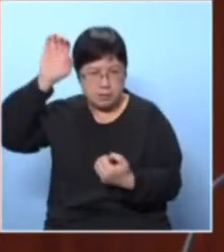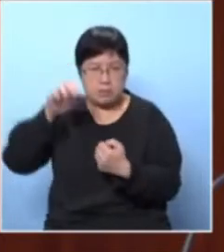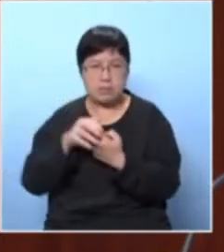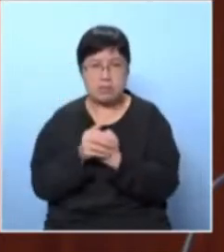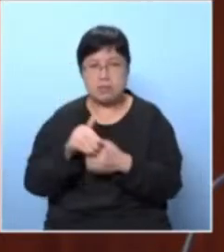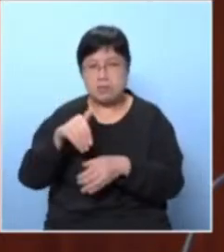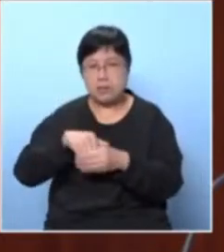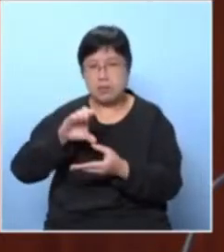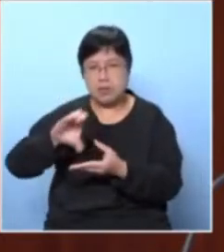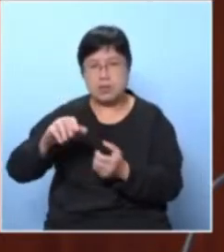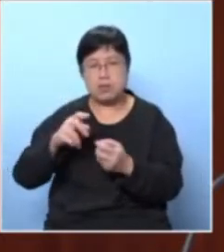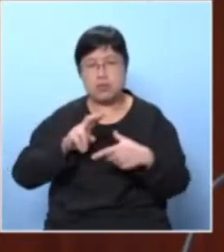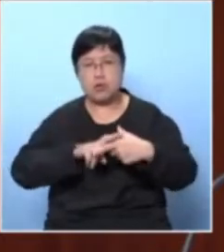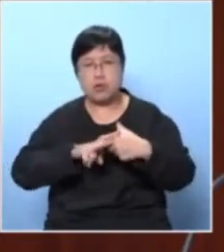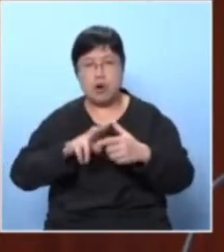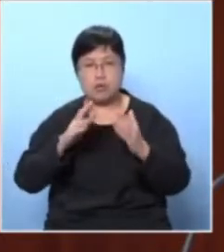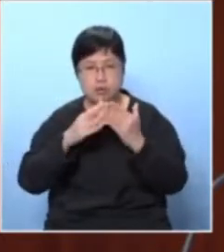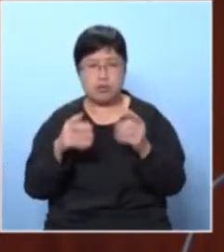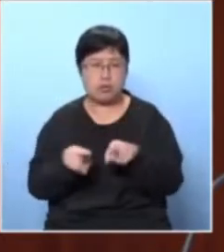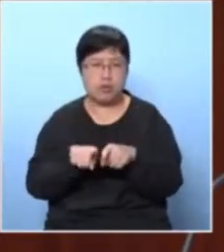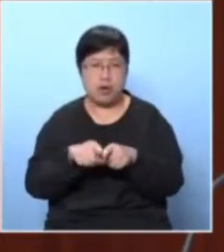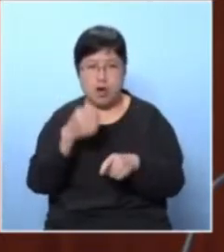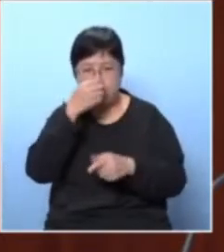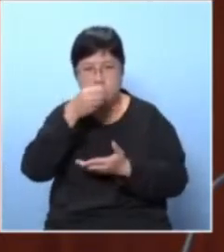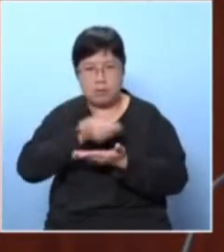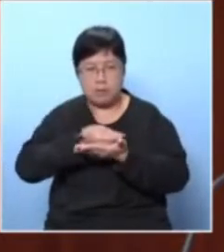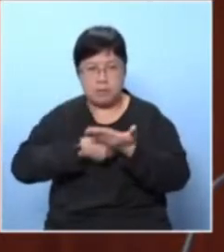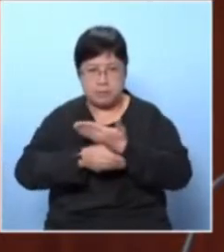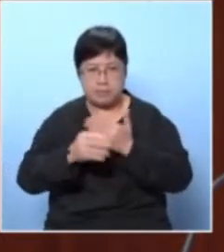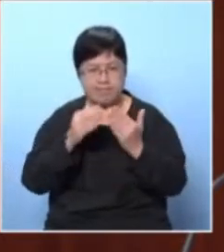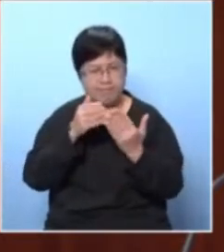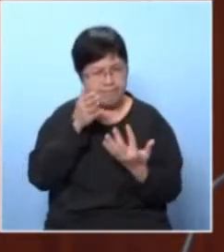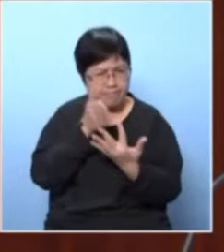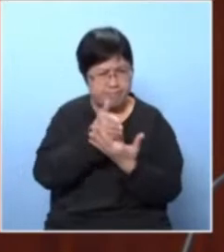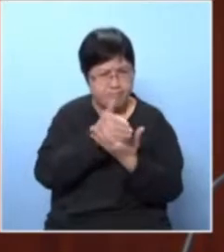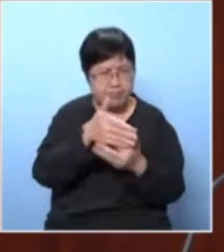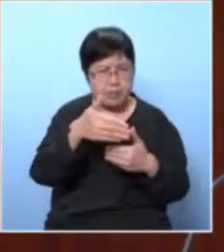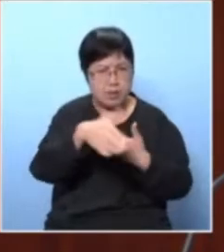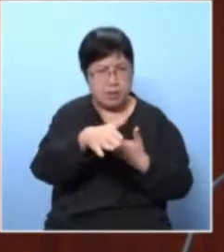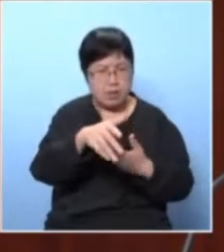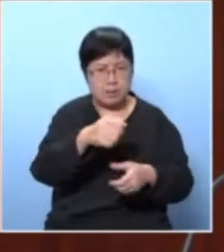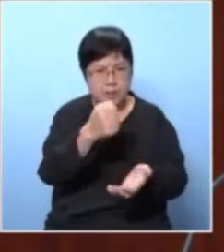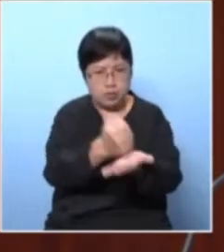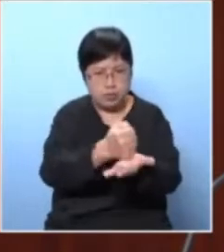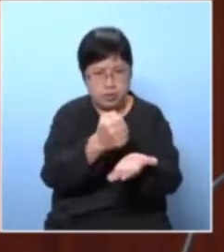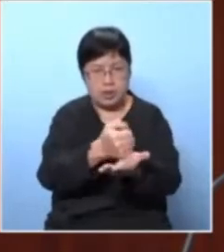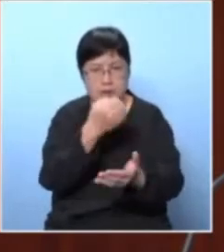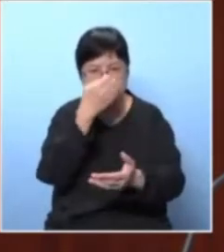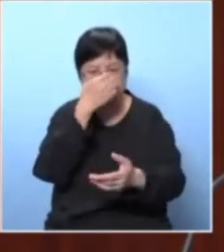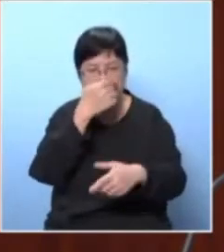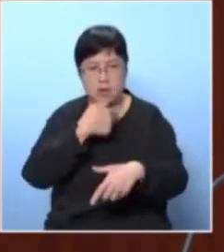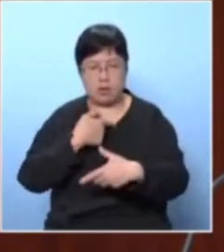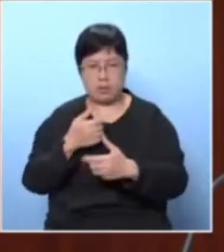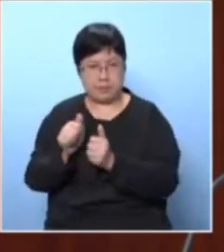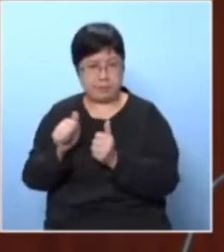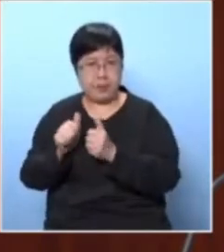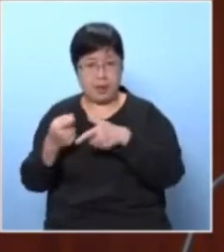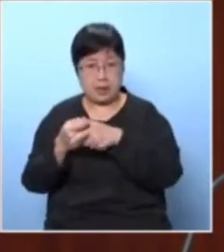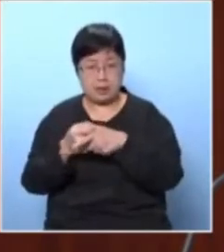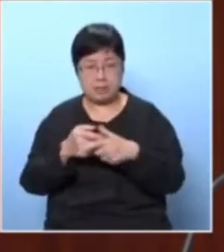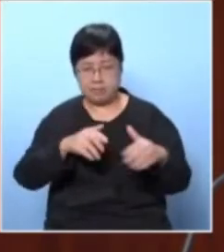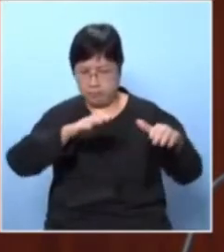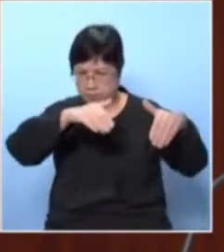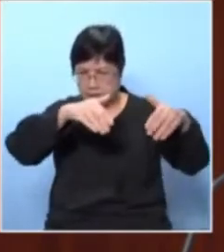region, for re-domiciliation to Hong Kong. We aim to introduce the legislative amendments into the LegCo in the first half of next